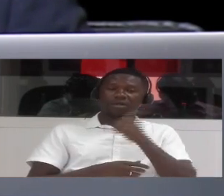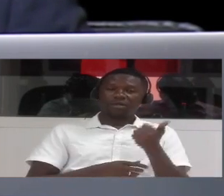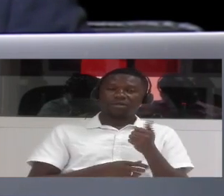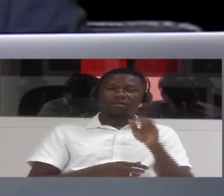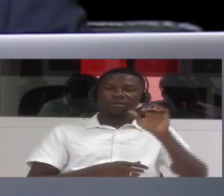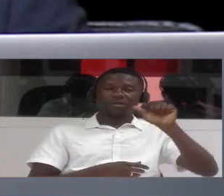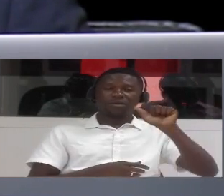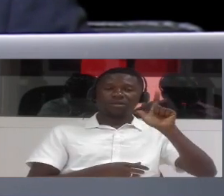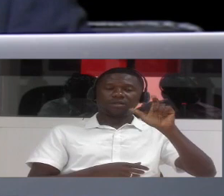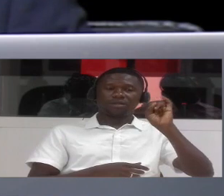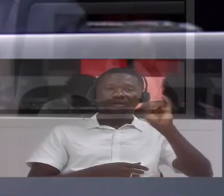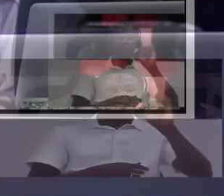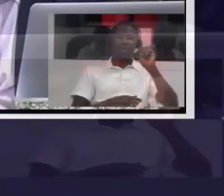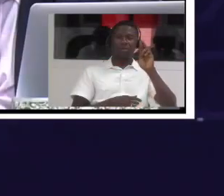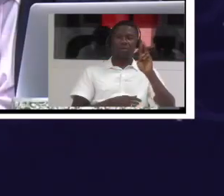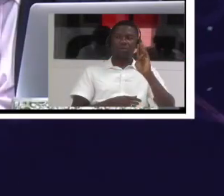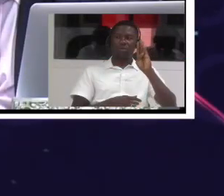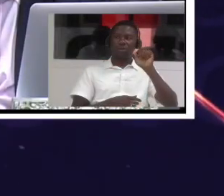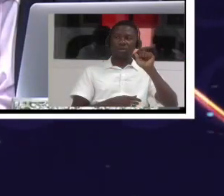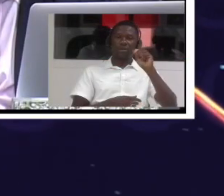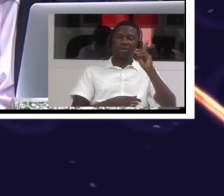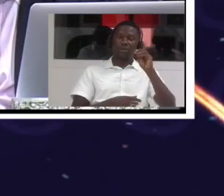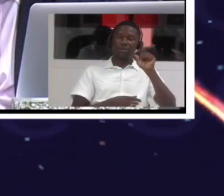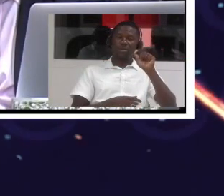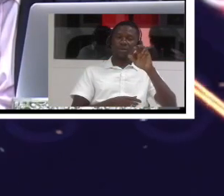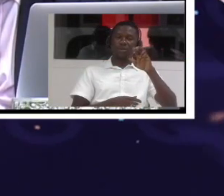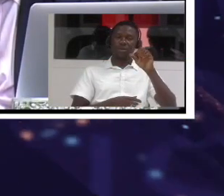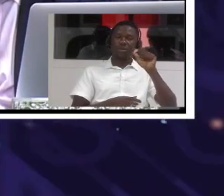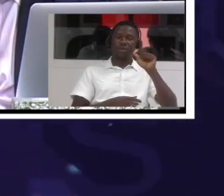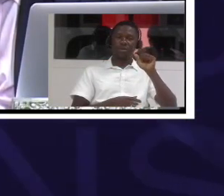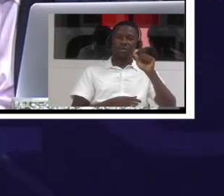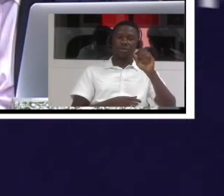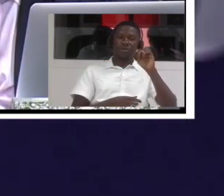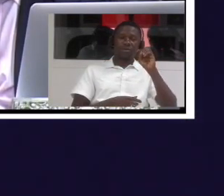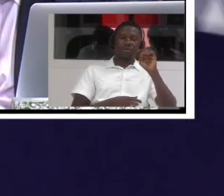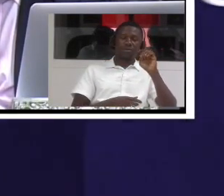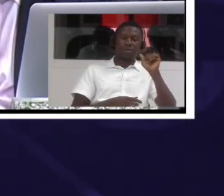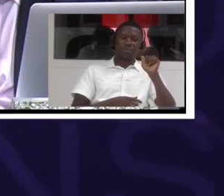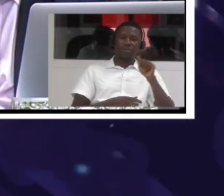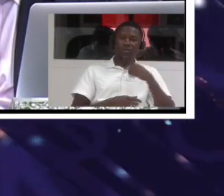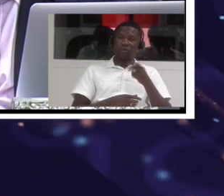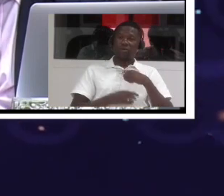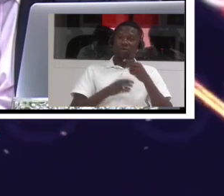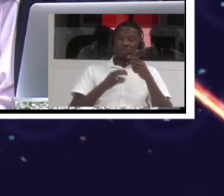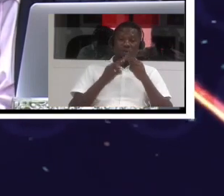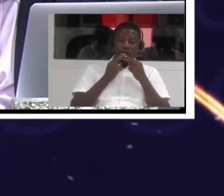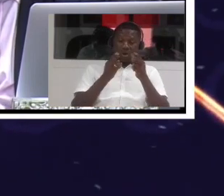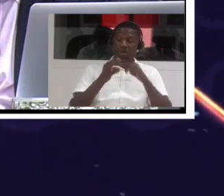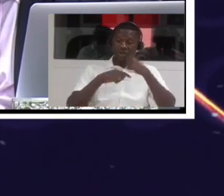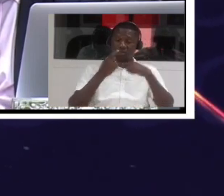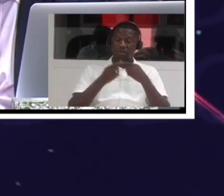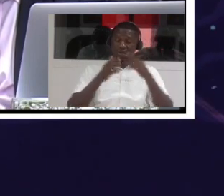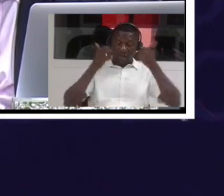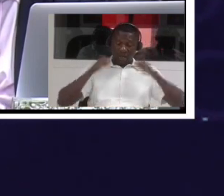And they were arrested and detained for a week for publishing stories of a riot at the prison. Is